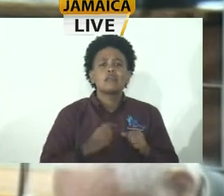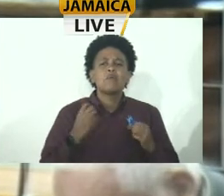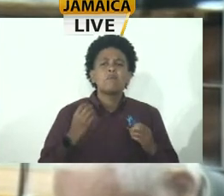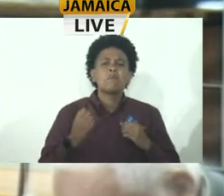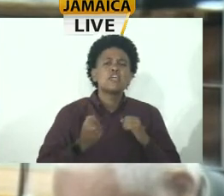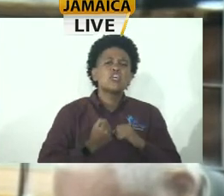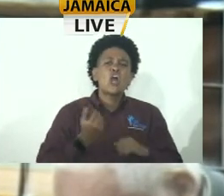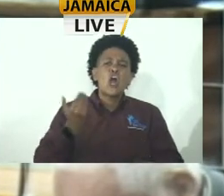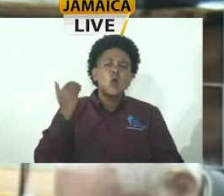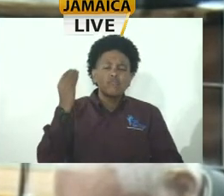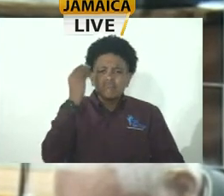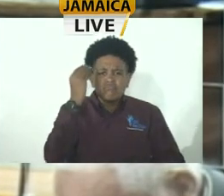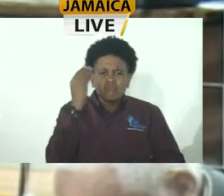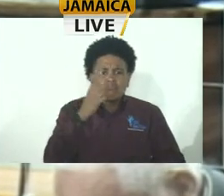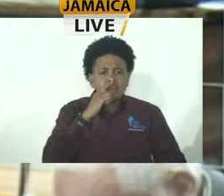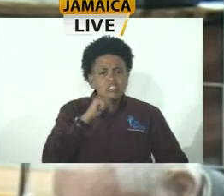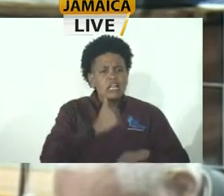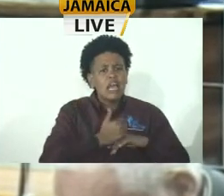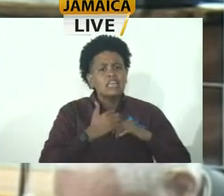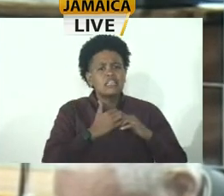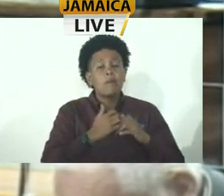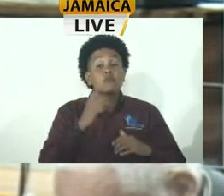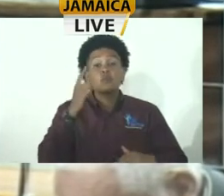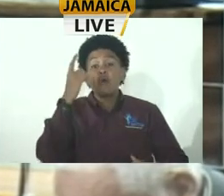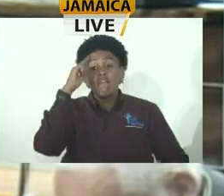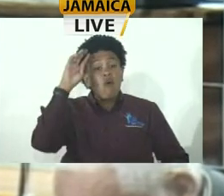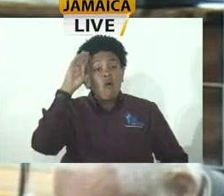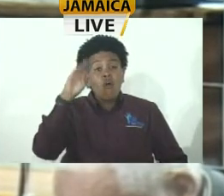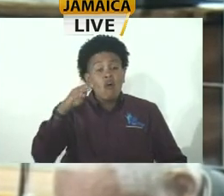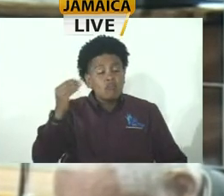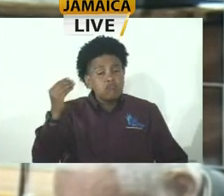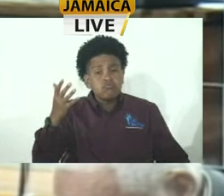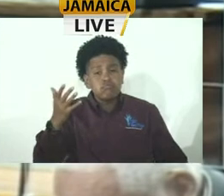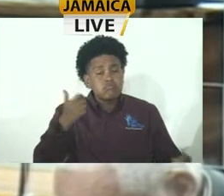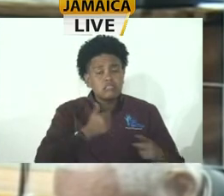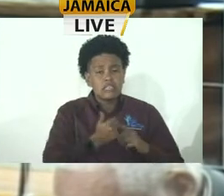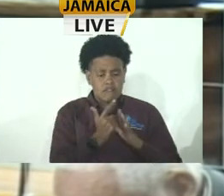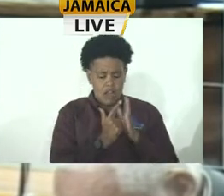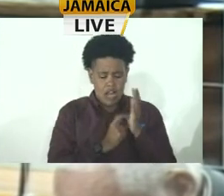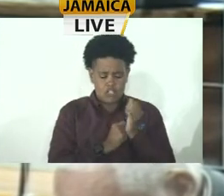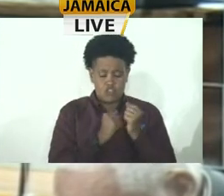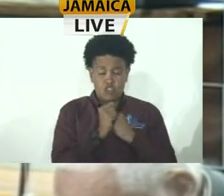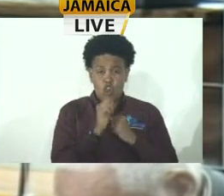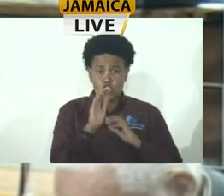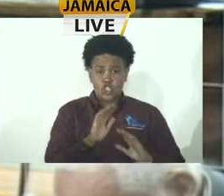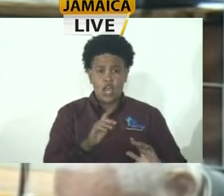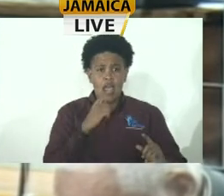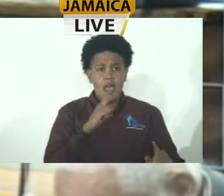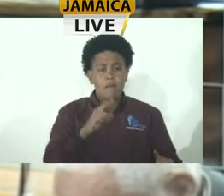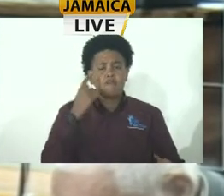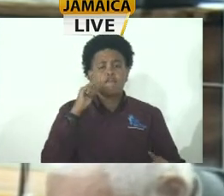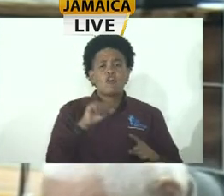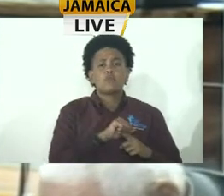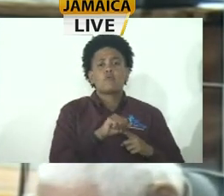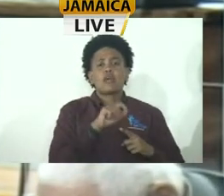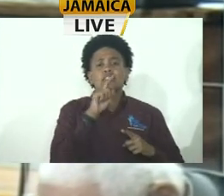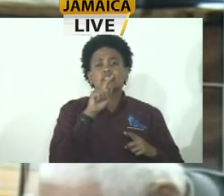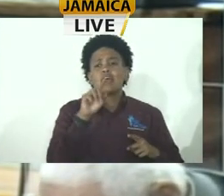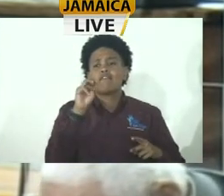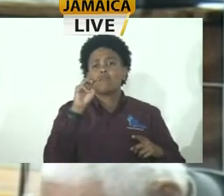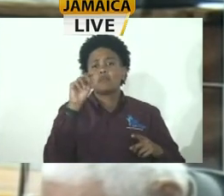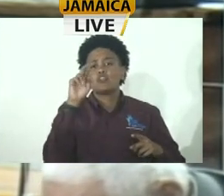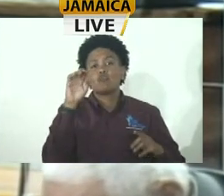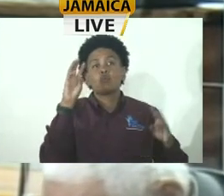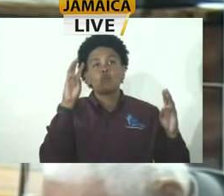ago to establish once and for all a legislative framework for the practice of meteorology in